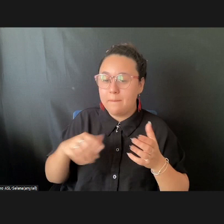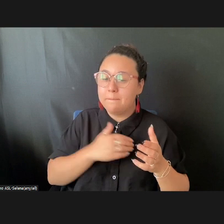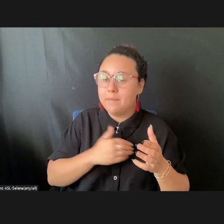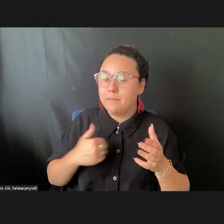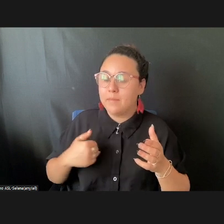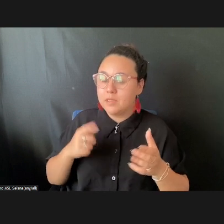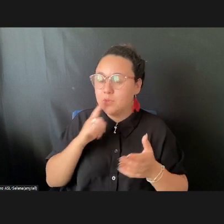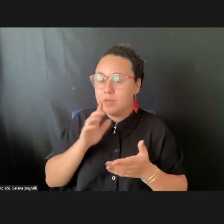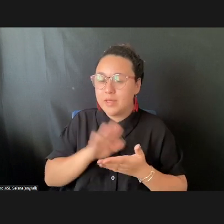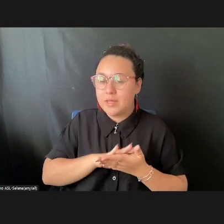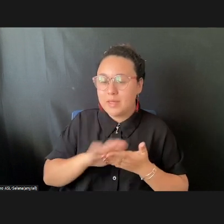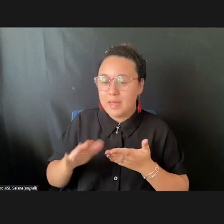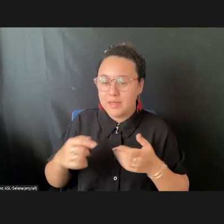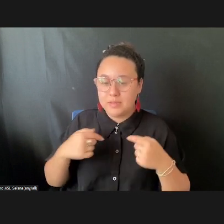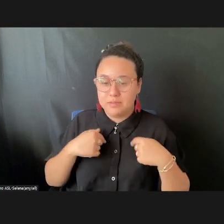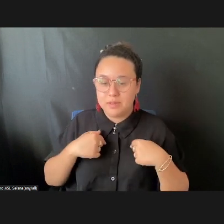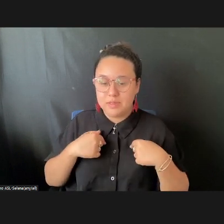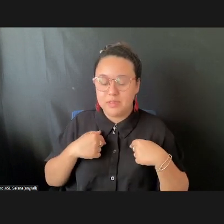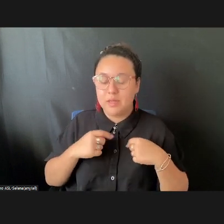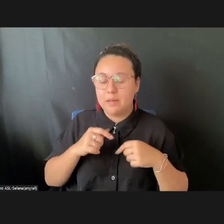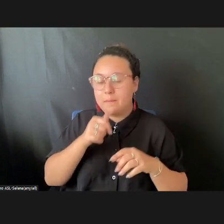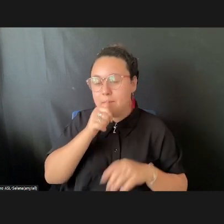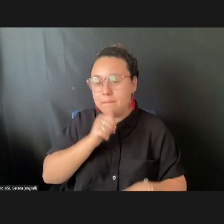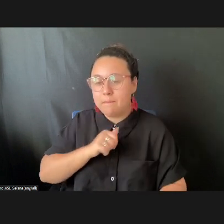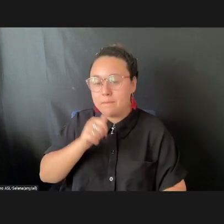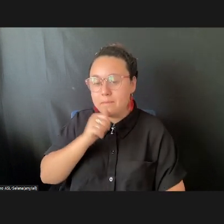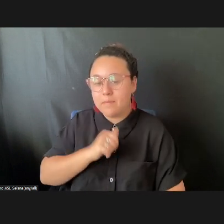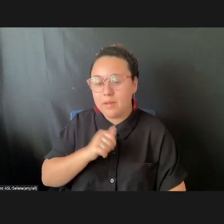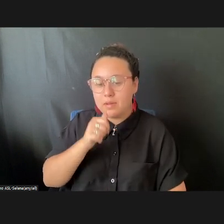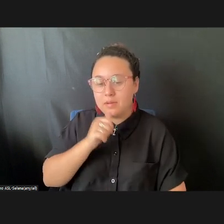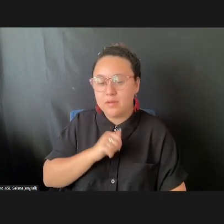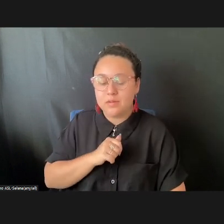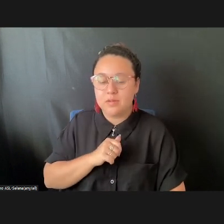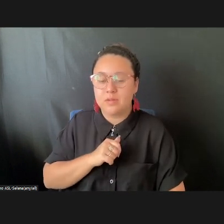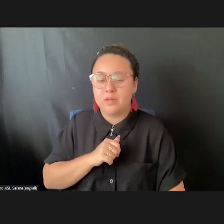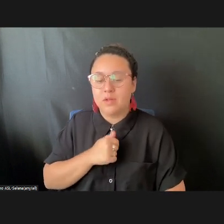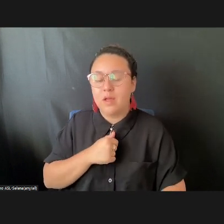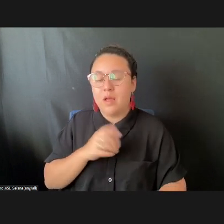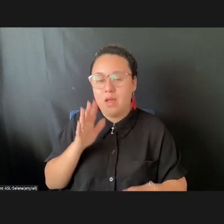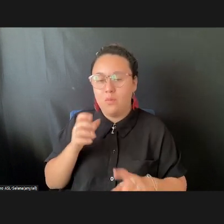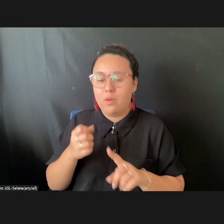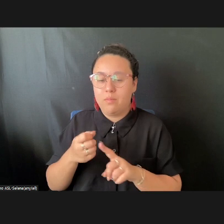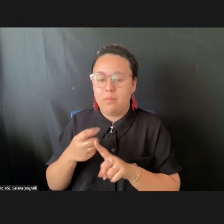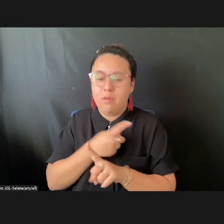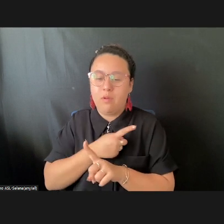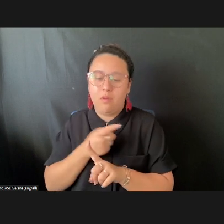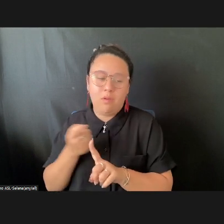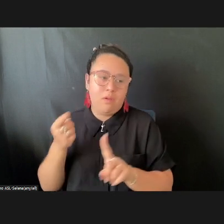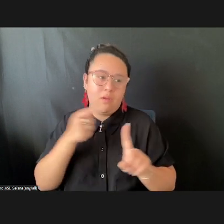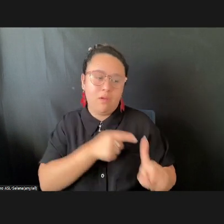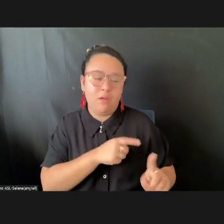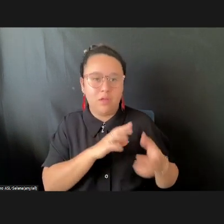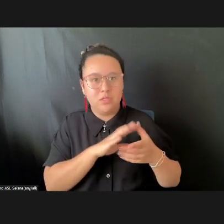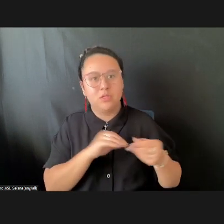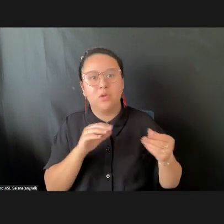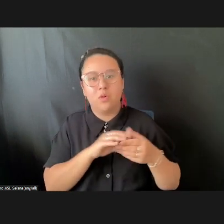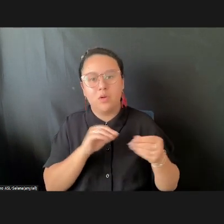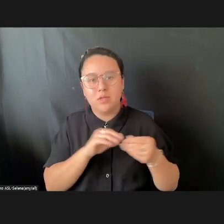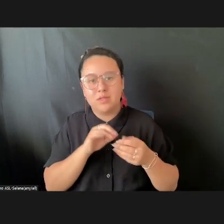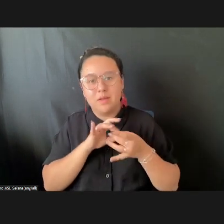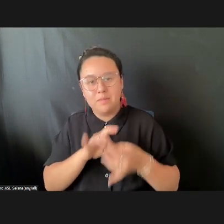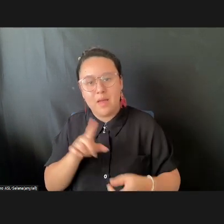because I'd often digress and talk about just little stories and anecdotes about